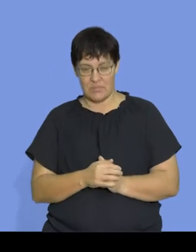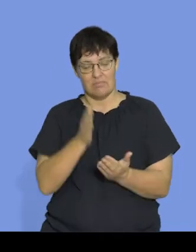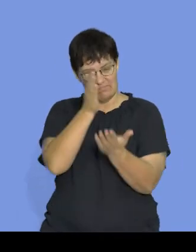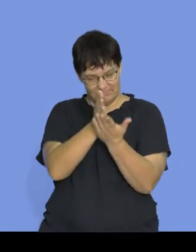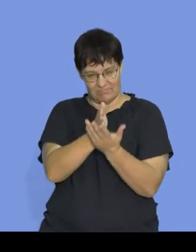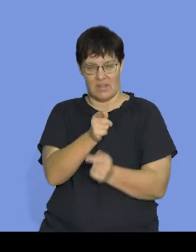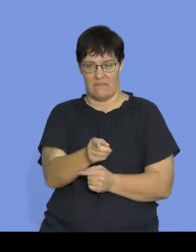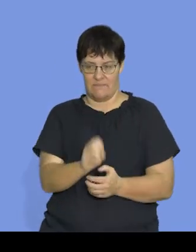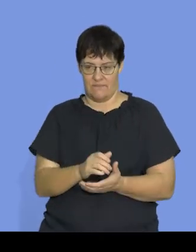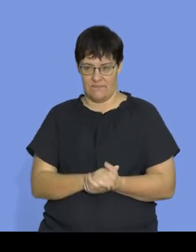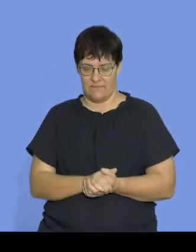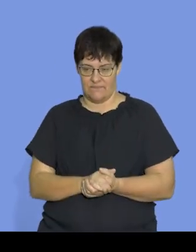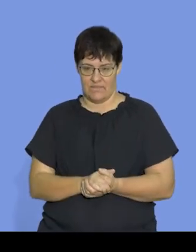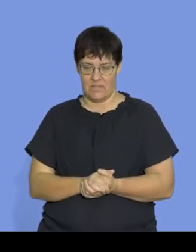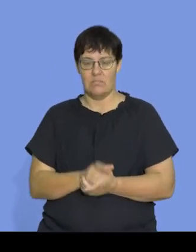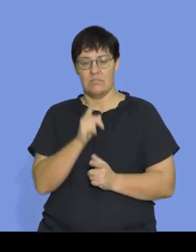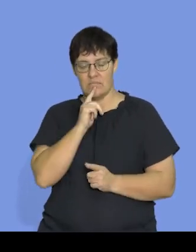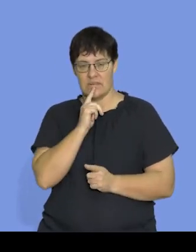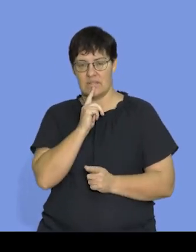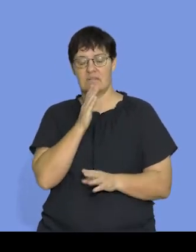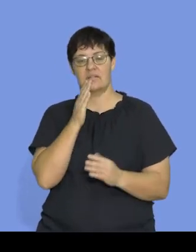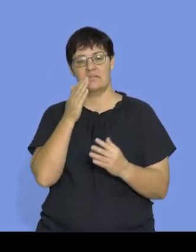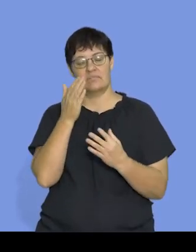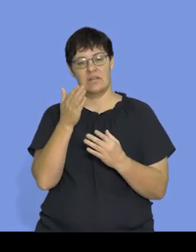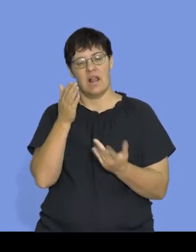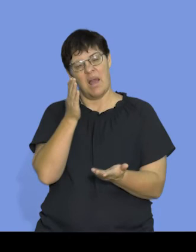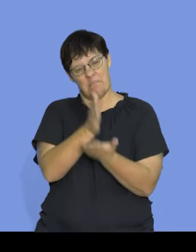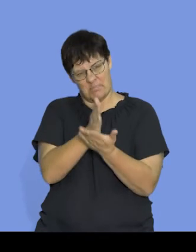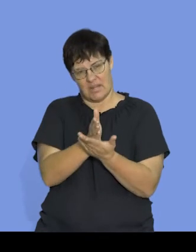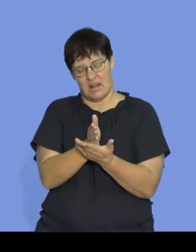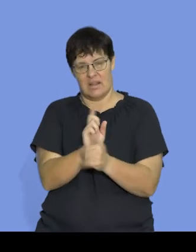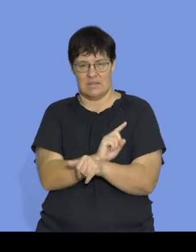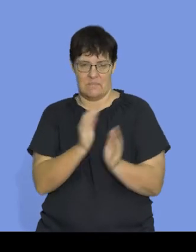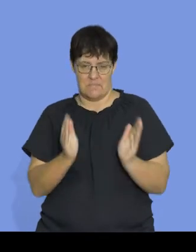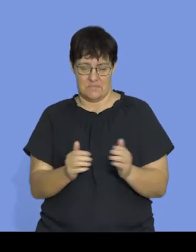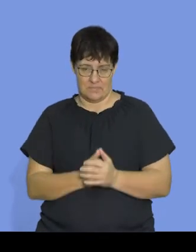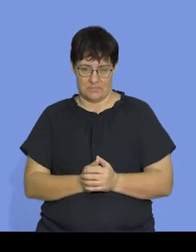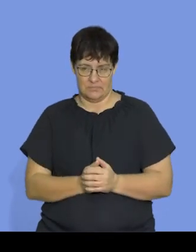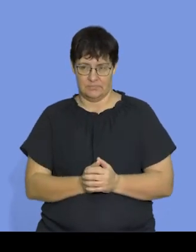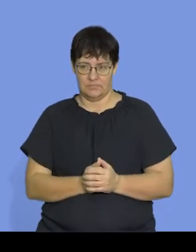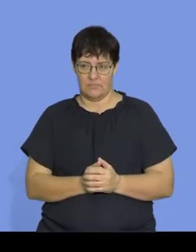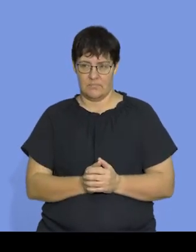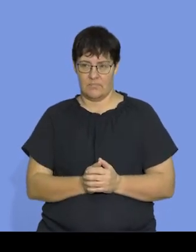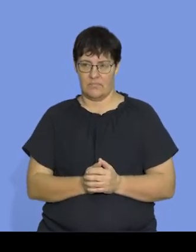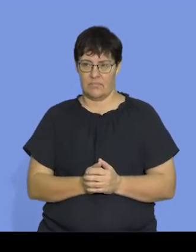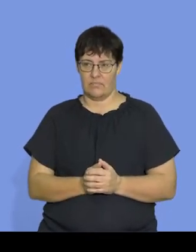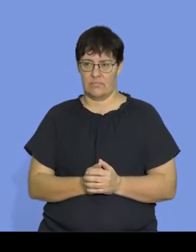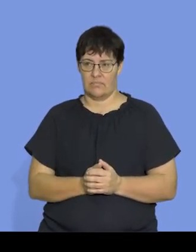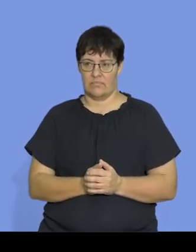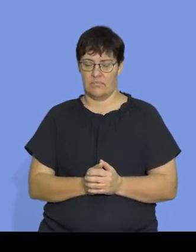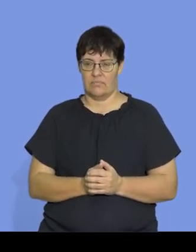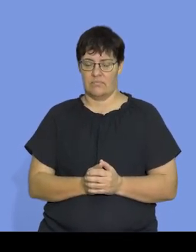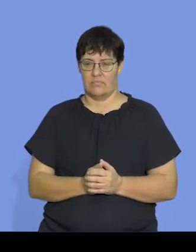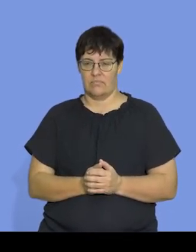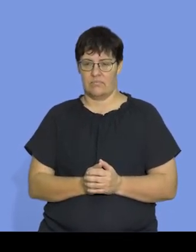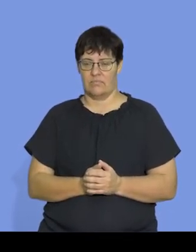So it's that intermediate state, right? Okay, so in as far as this